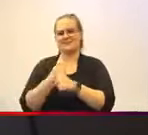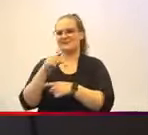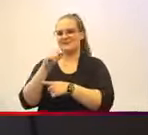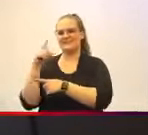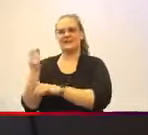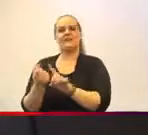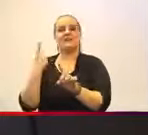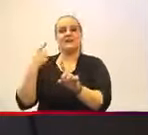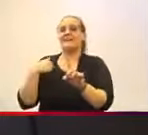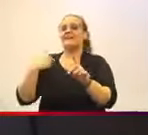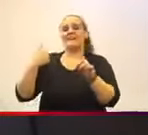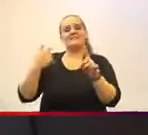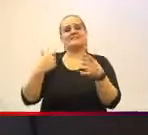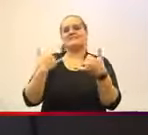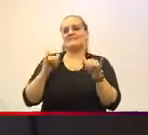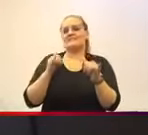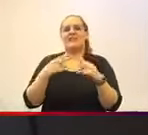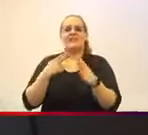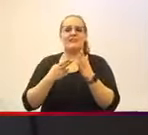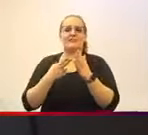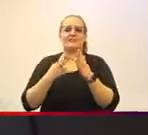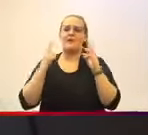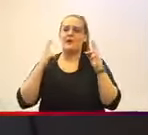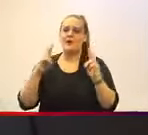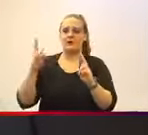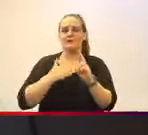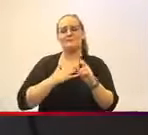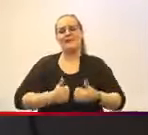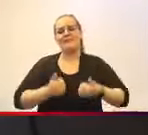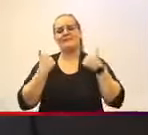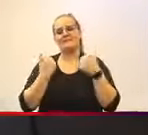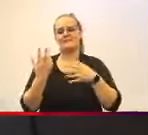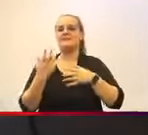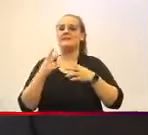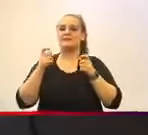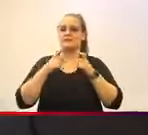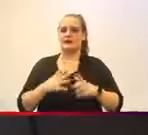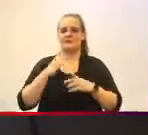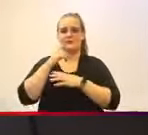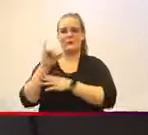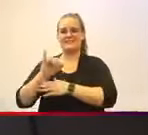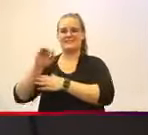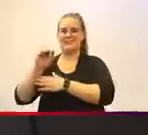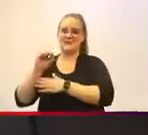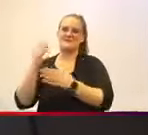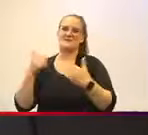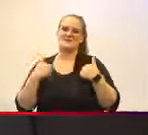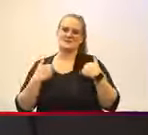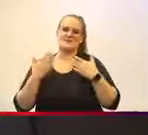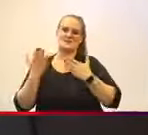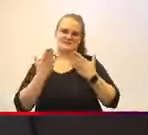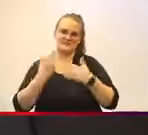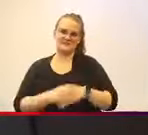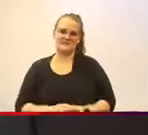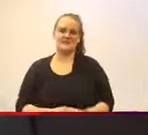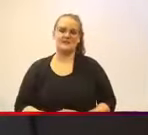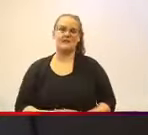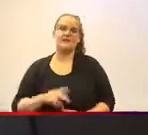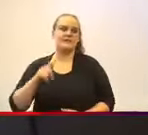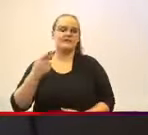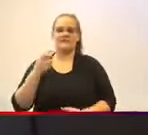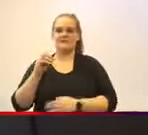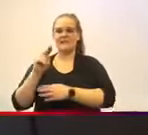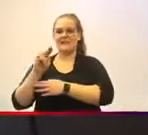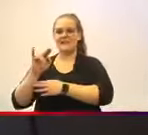the Executive Director of Inside Out Youth Services. Phoenix Rising feels like a